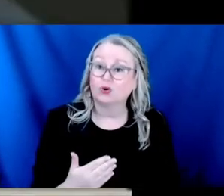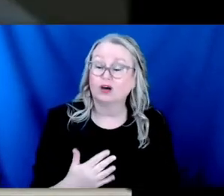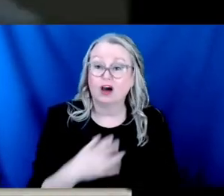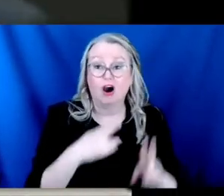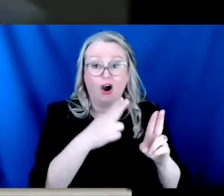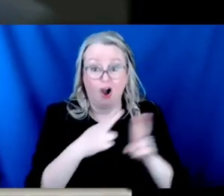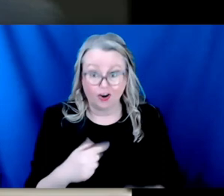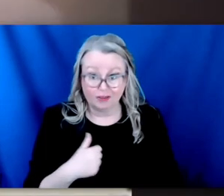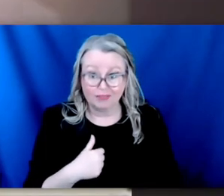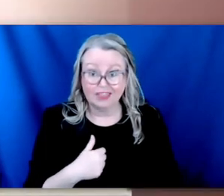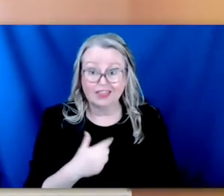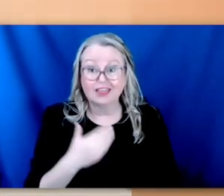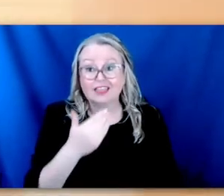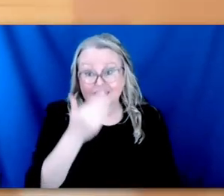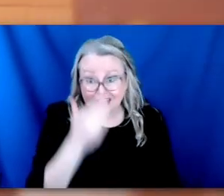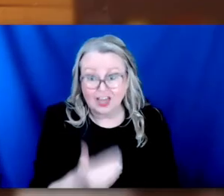Thank you very much.